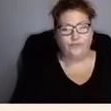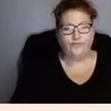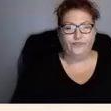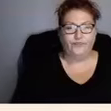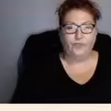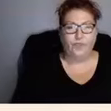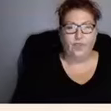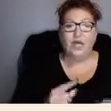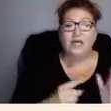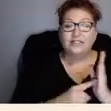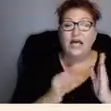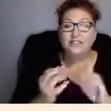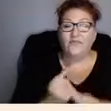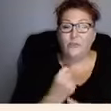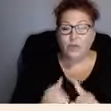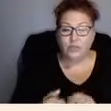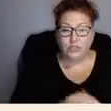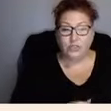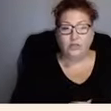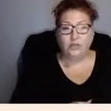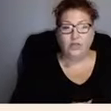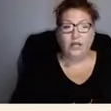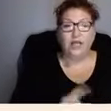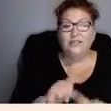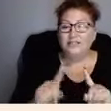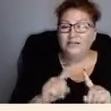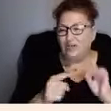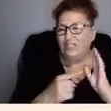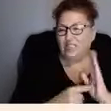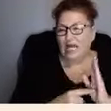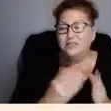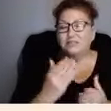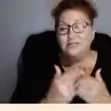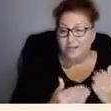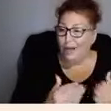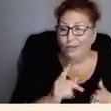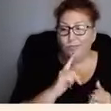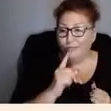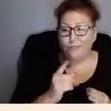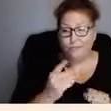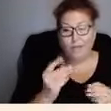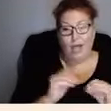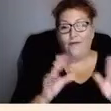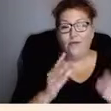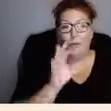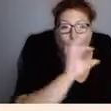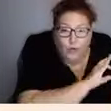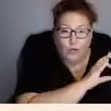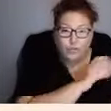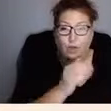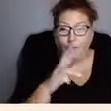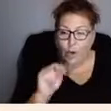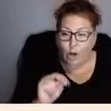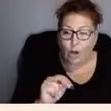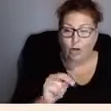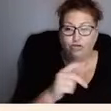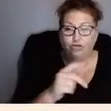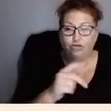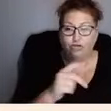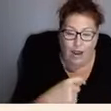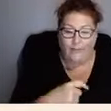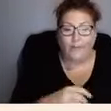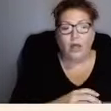Signs of abuse. There are different signs of abuse. Some are outward in terms of bruises or burns or scrapes, frequently